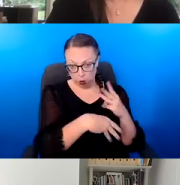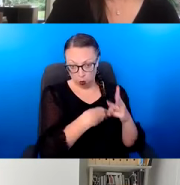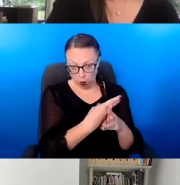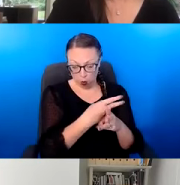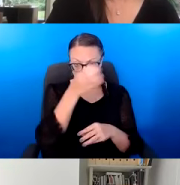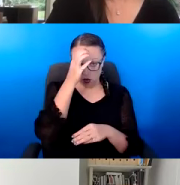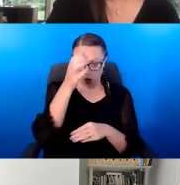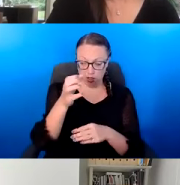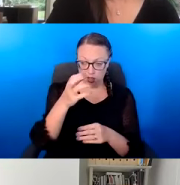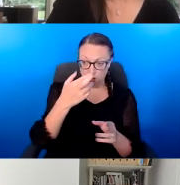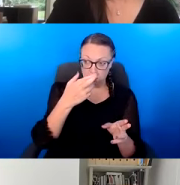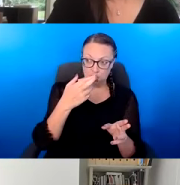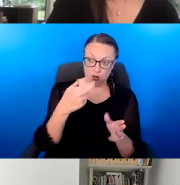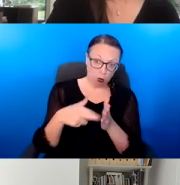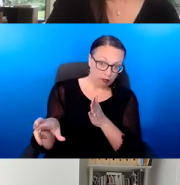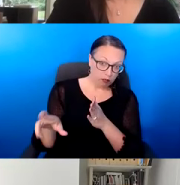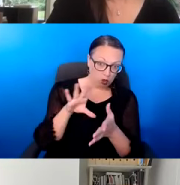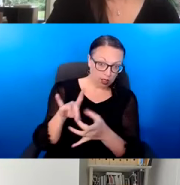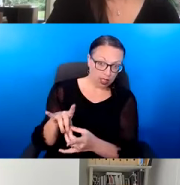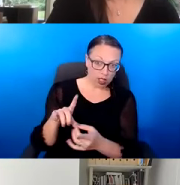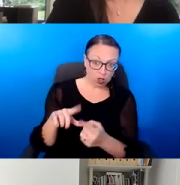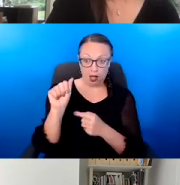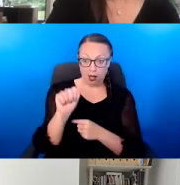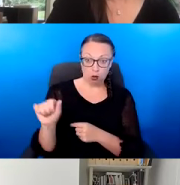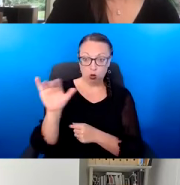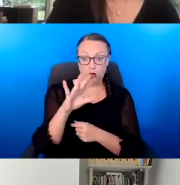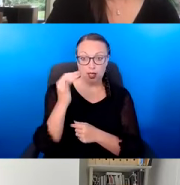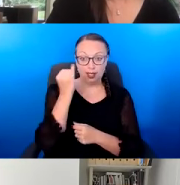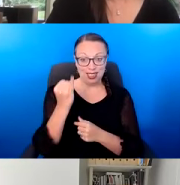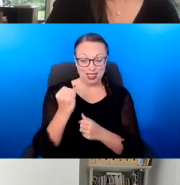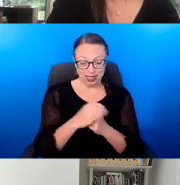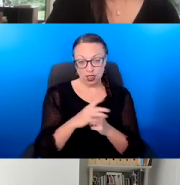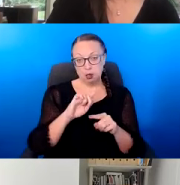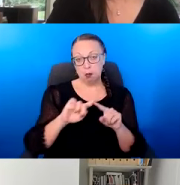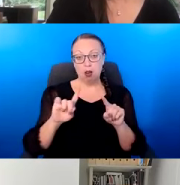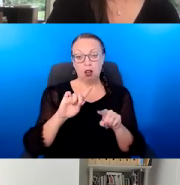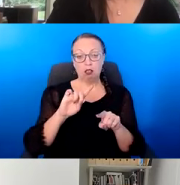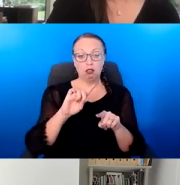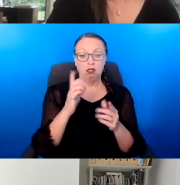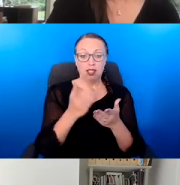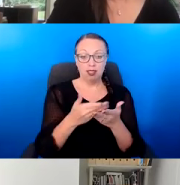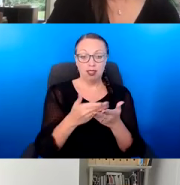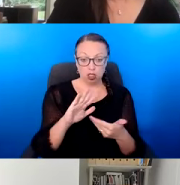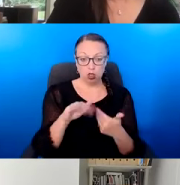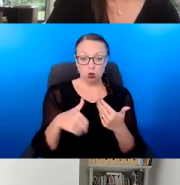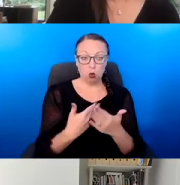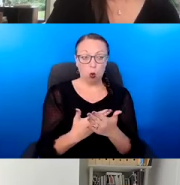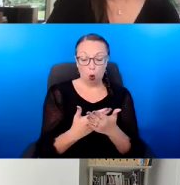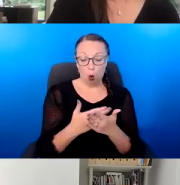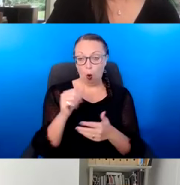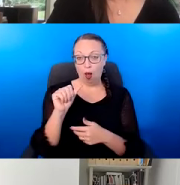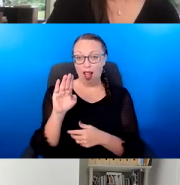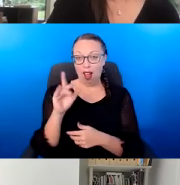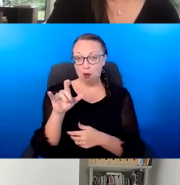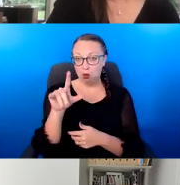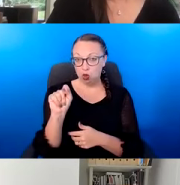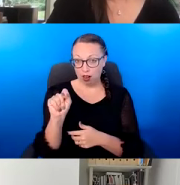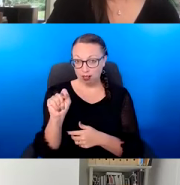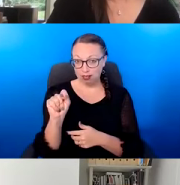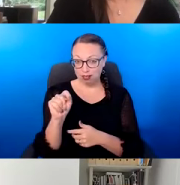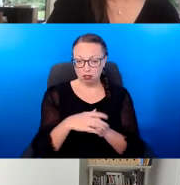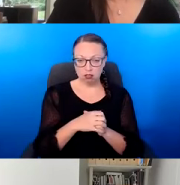abstract ideas, but they're all, as things, abstract. And it says